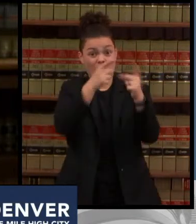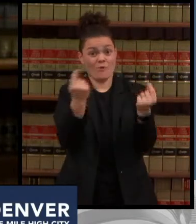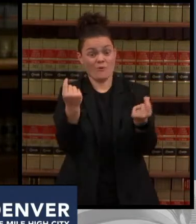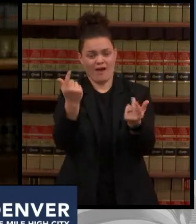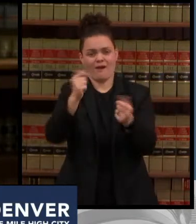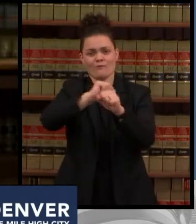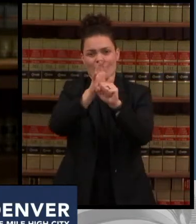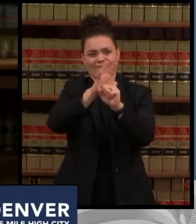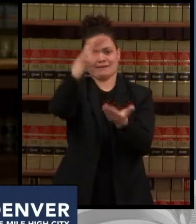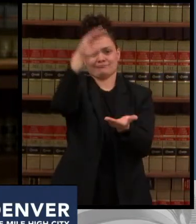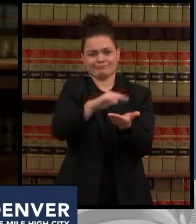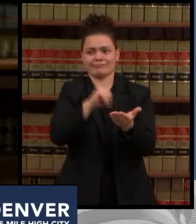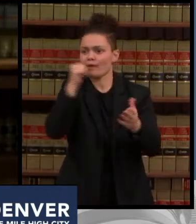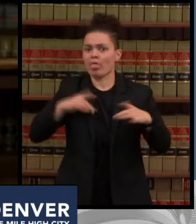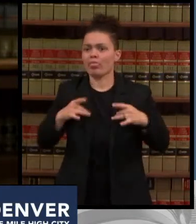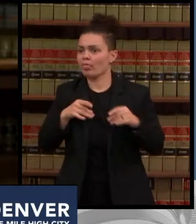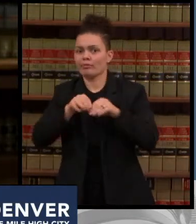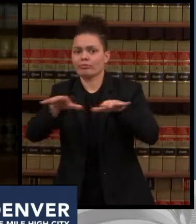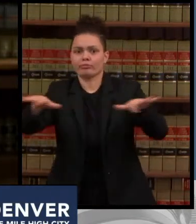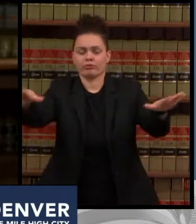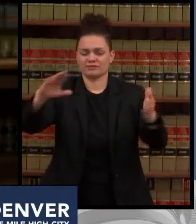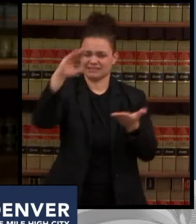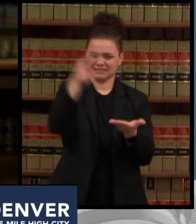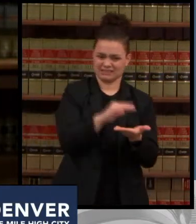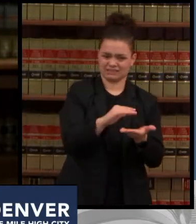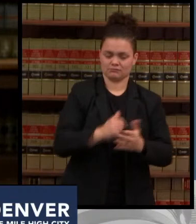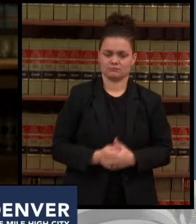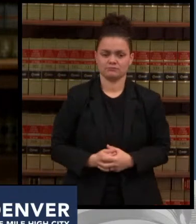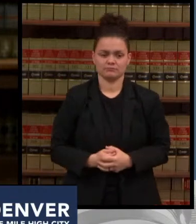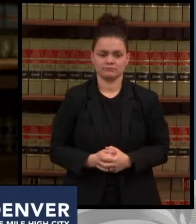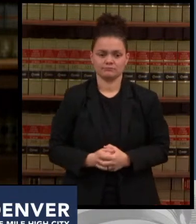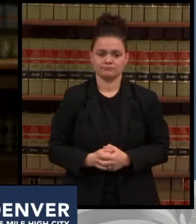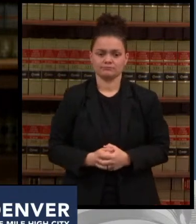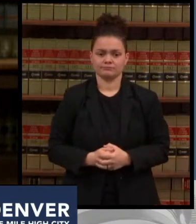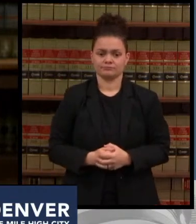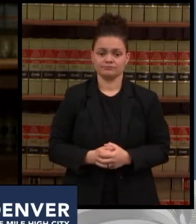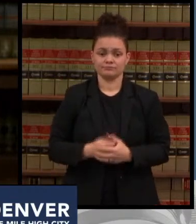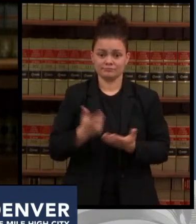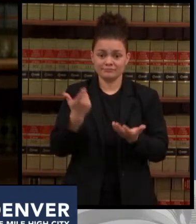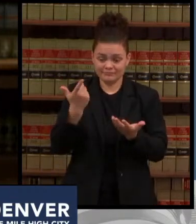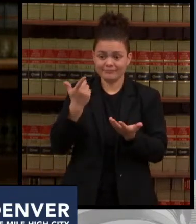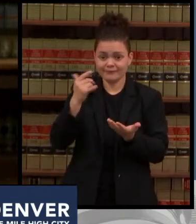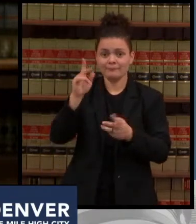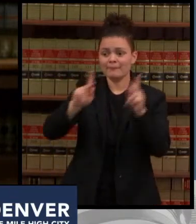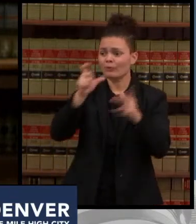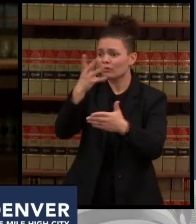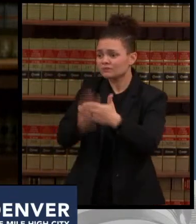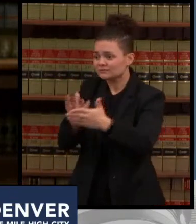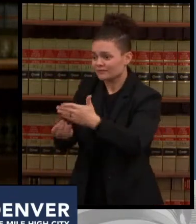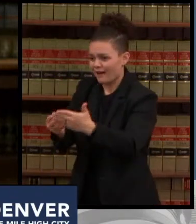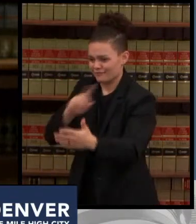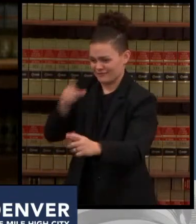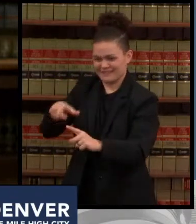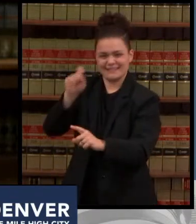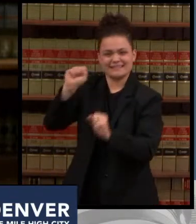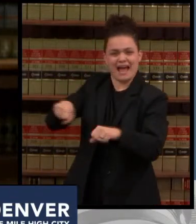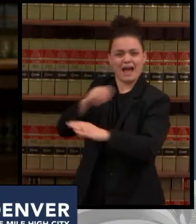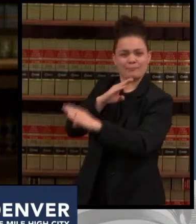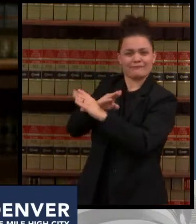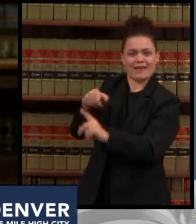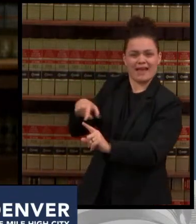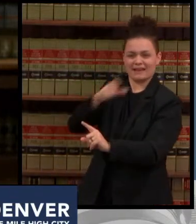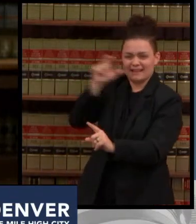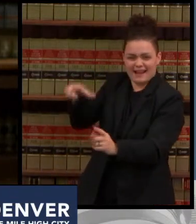reduce unnecessary illness and death, and lessen the burden on our healthcare systems. So again,